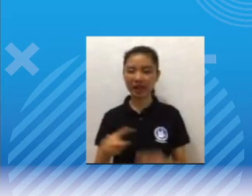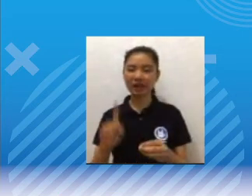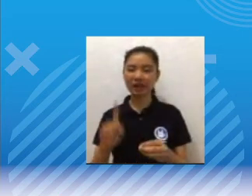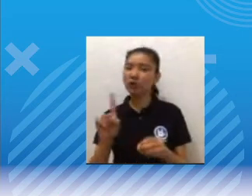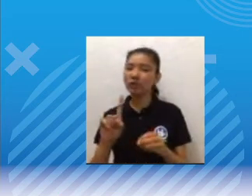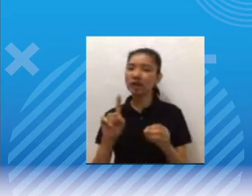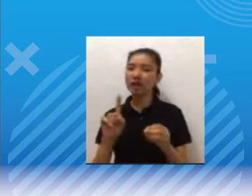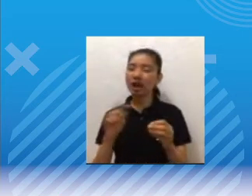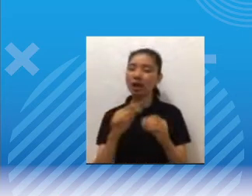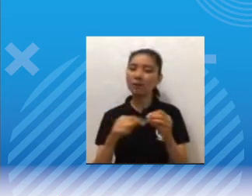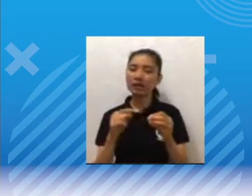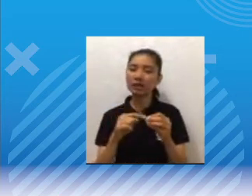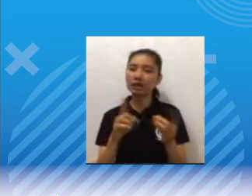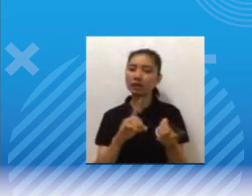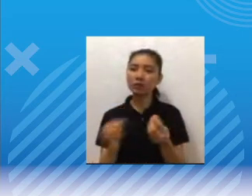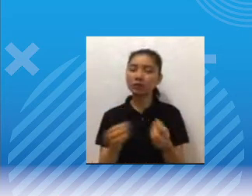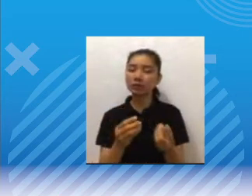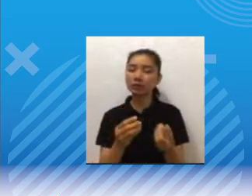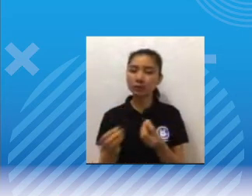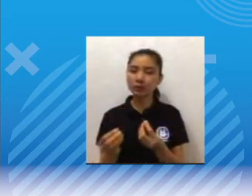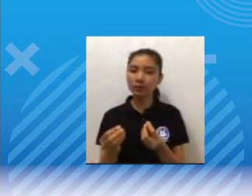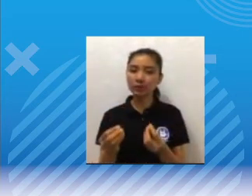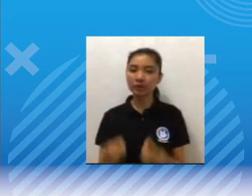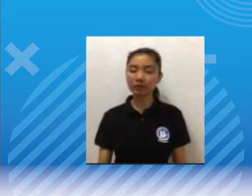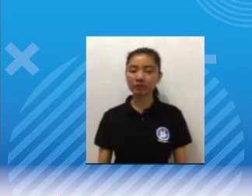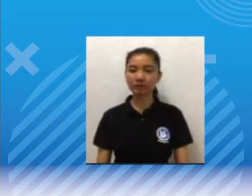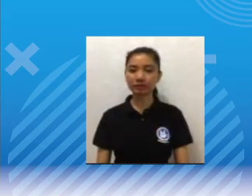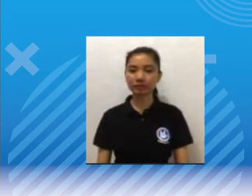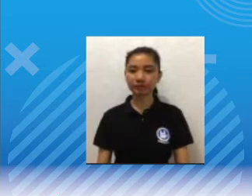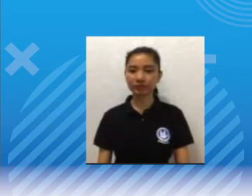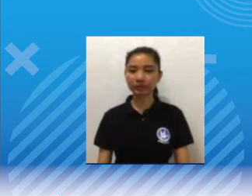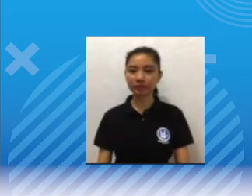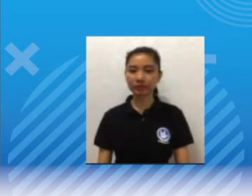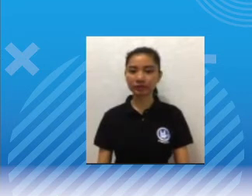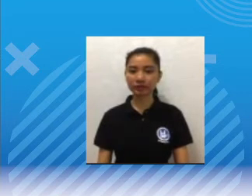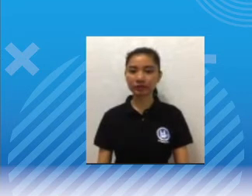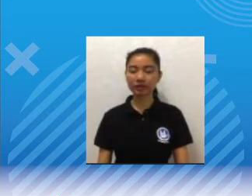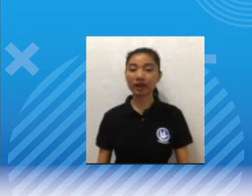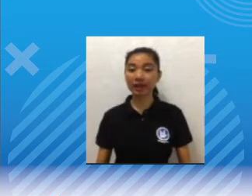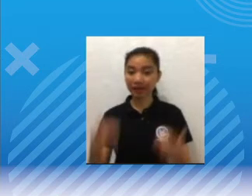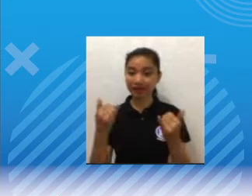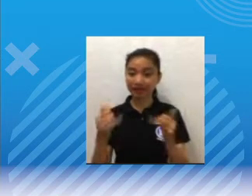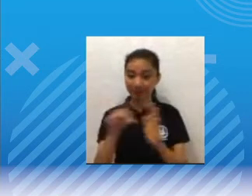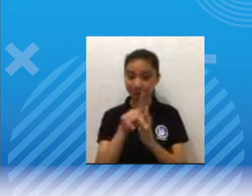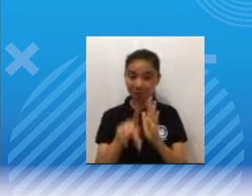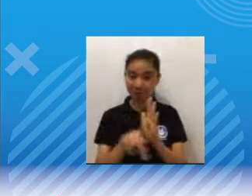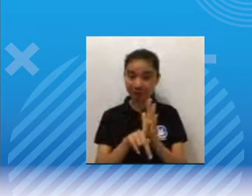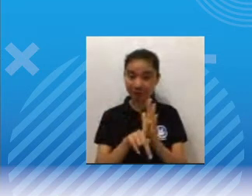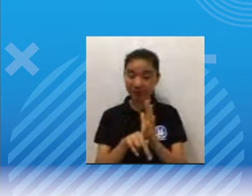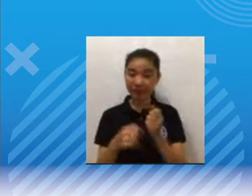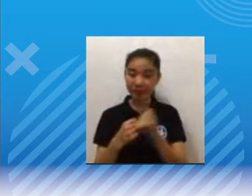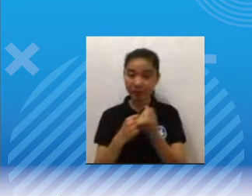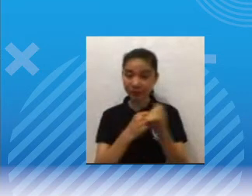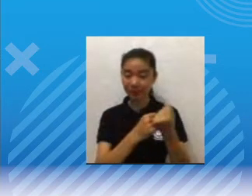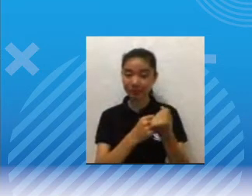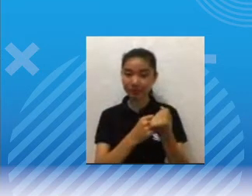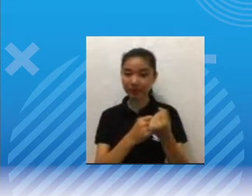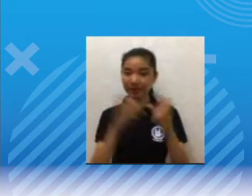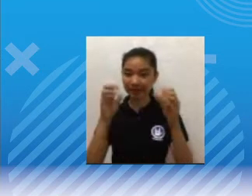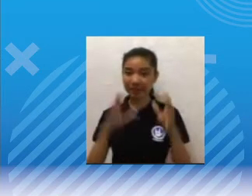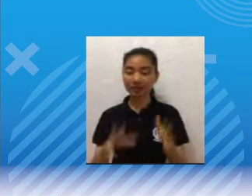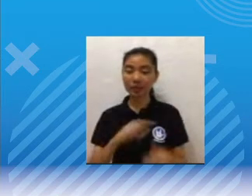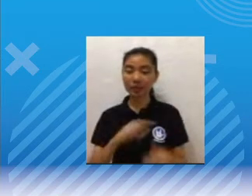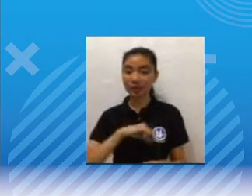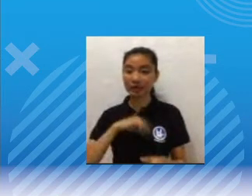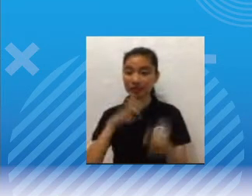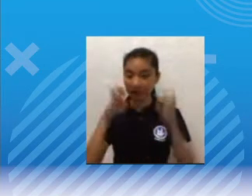do, and then the current initiatives and policies that support teacher quality in the Philippines, supporting teachers in a time of a